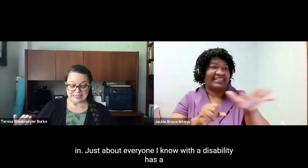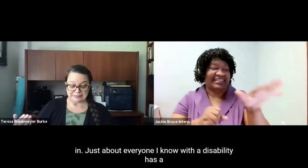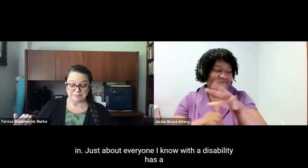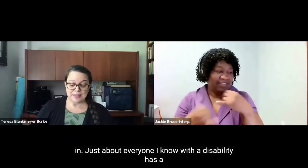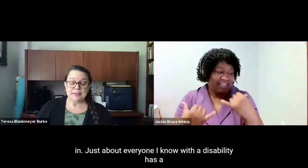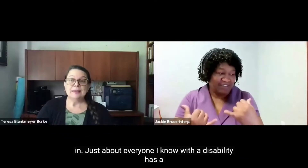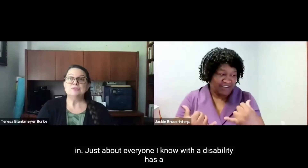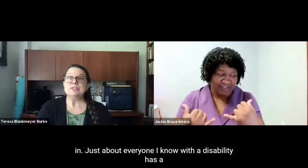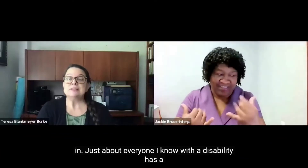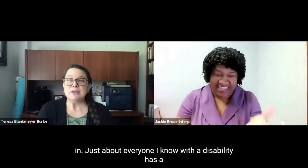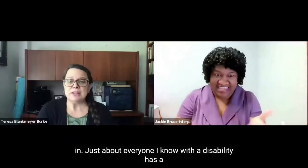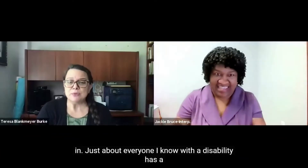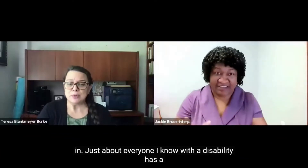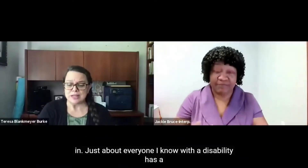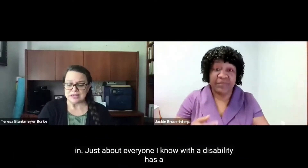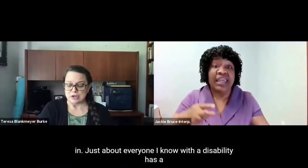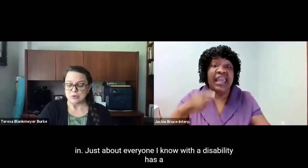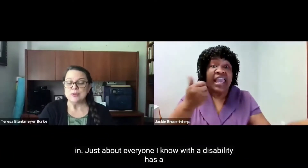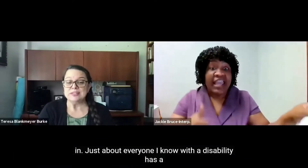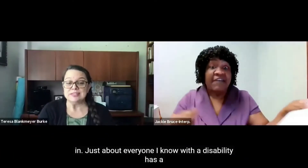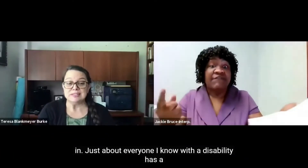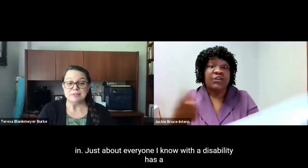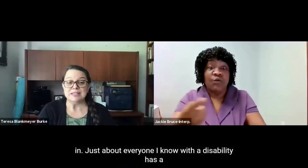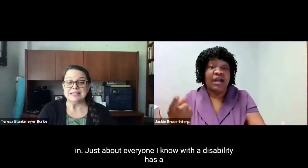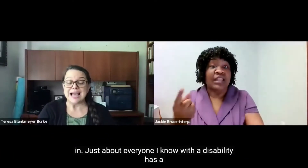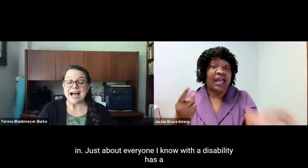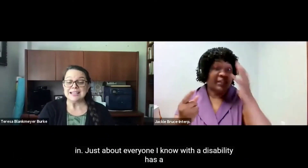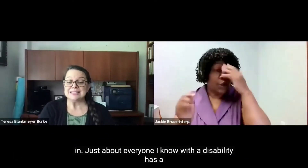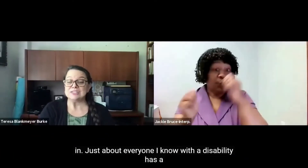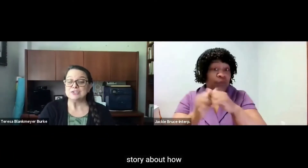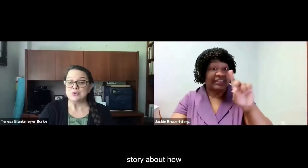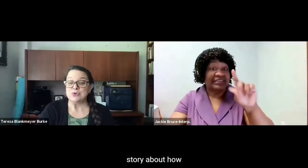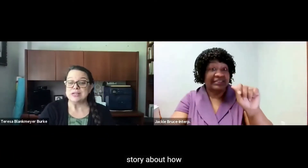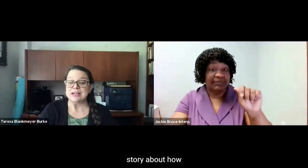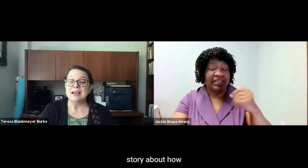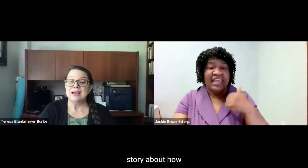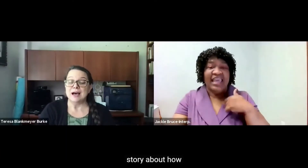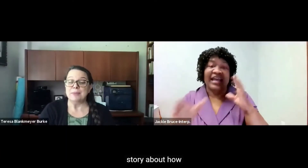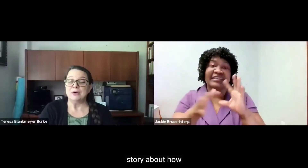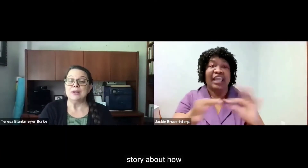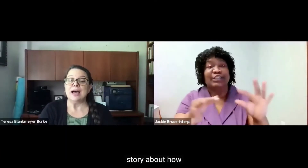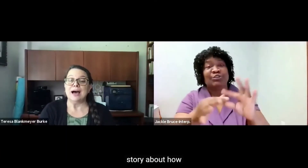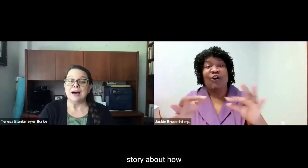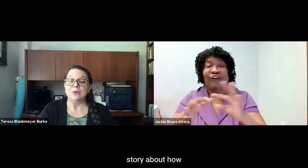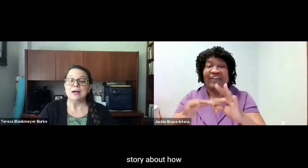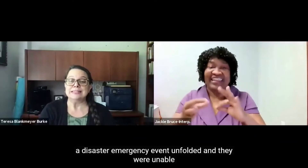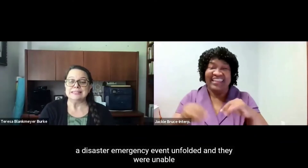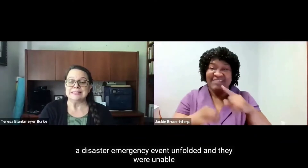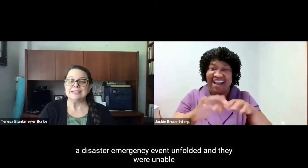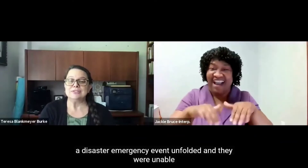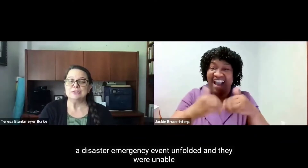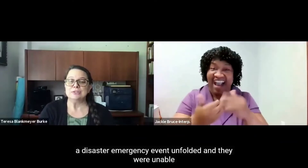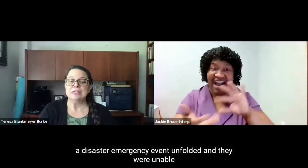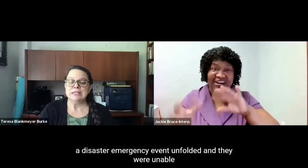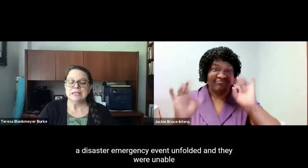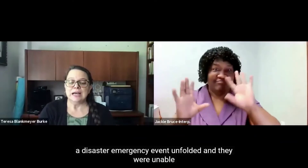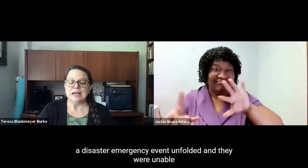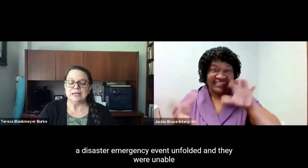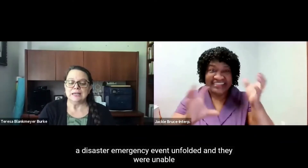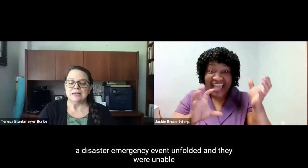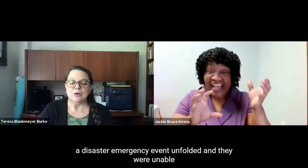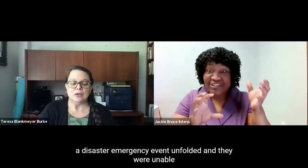currently in. Just about everyone I know with a disability has a story about how a disaster